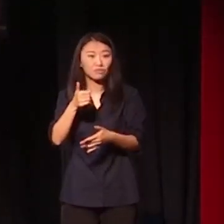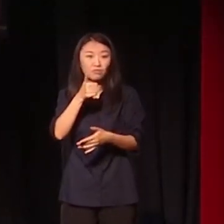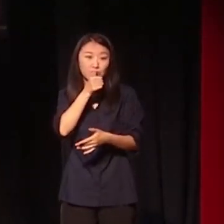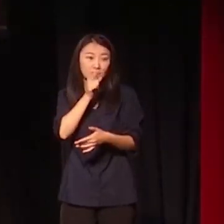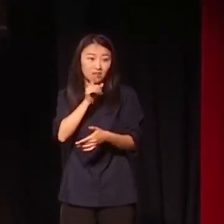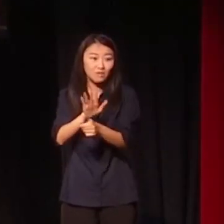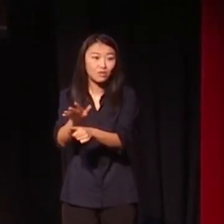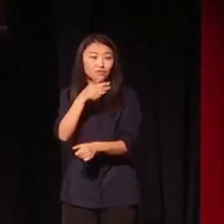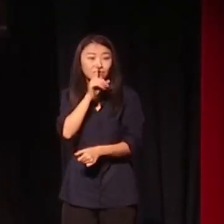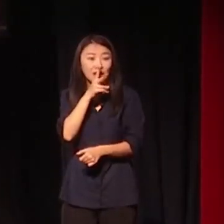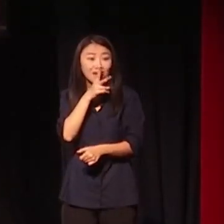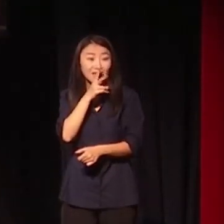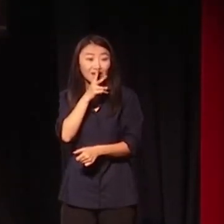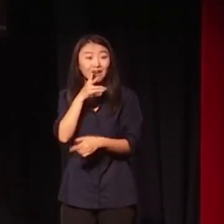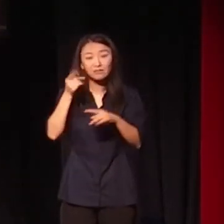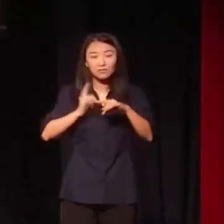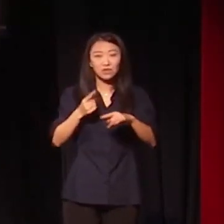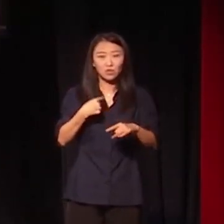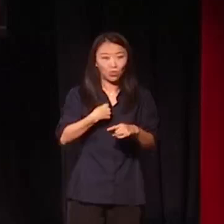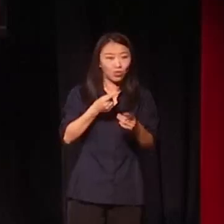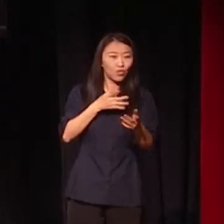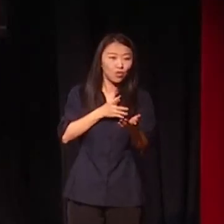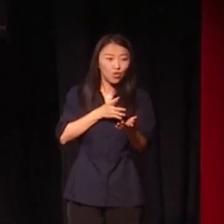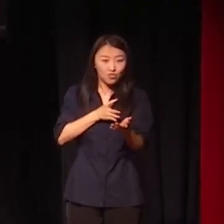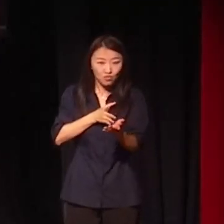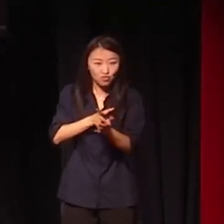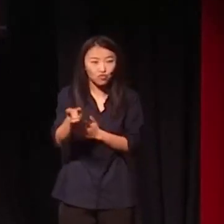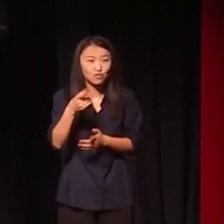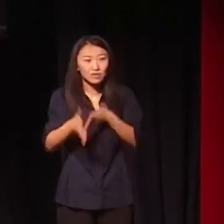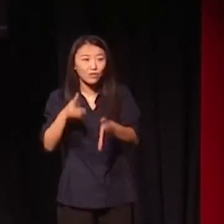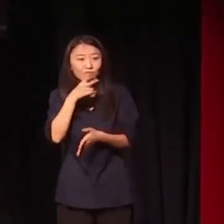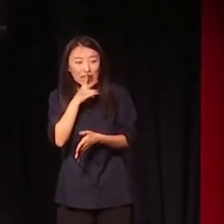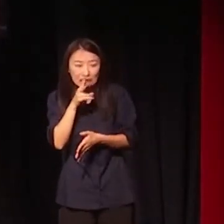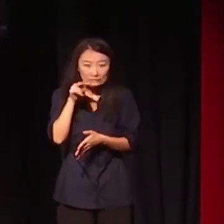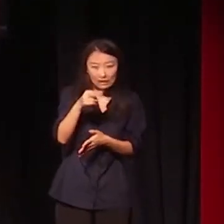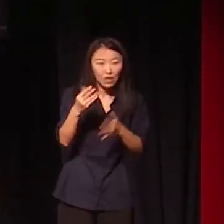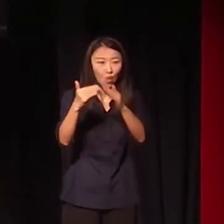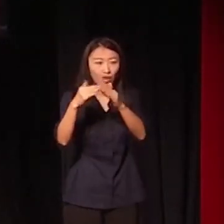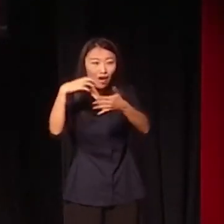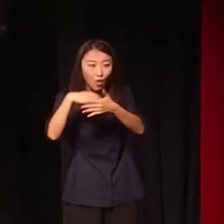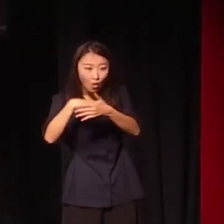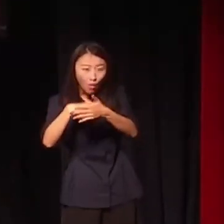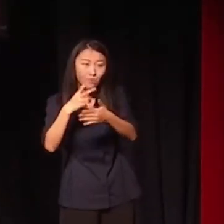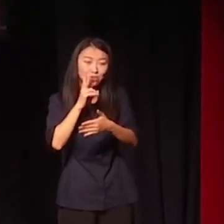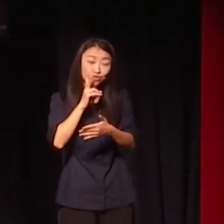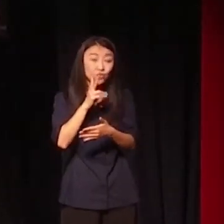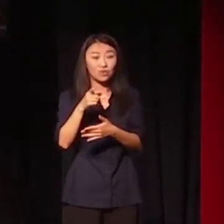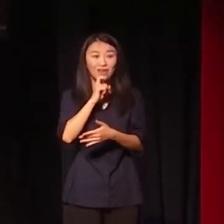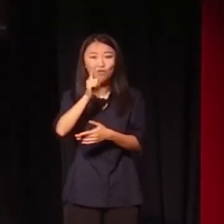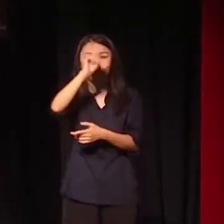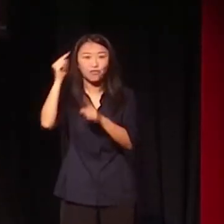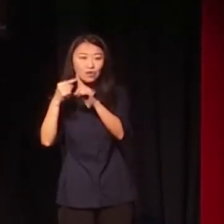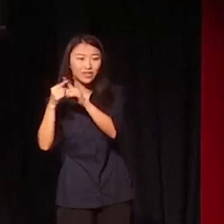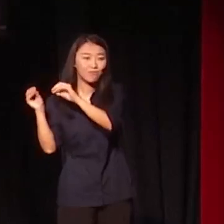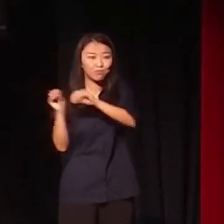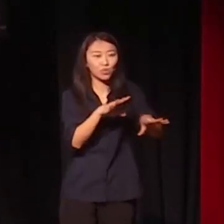sort of advent of research around non-professional interpreting, looking at child language brokering, especially with families that migrate to new countries. There's a lot of